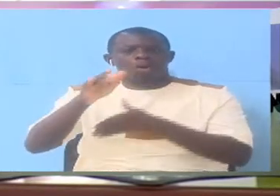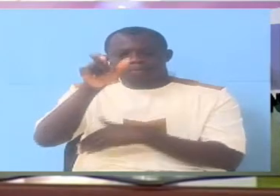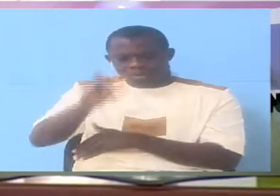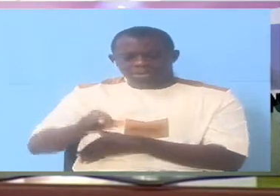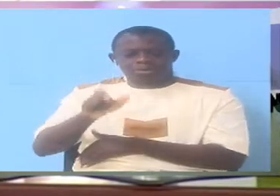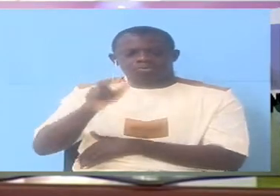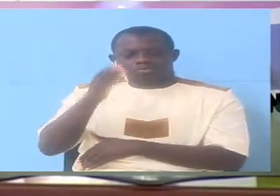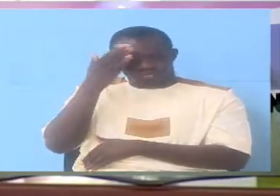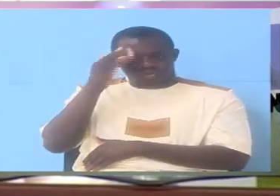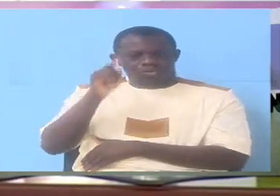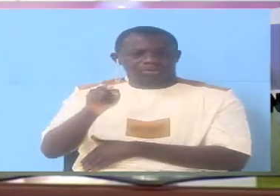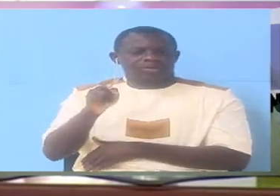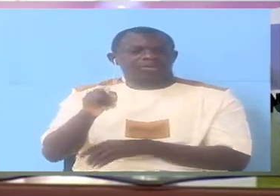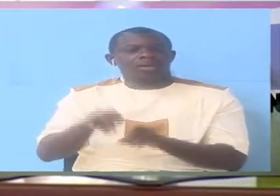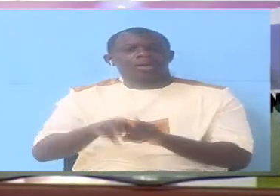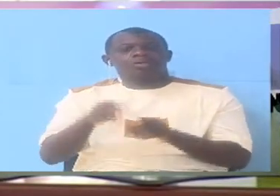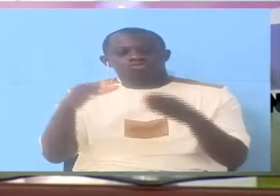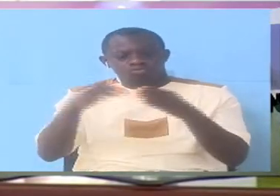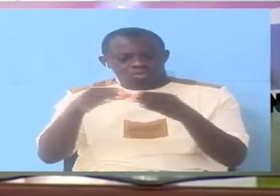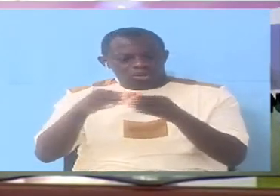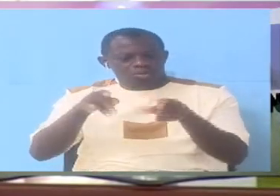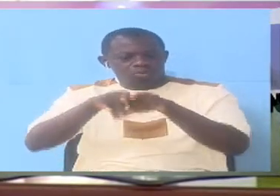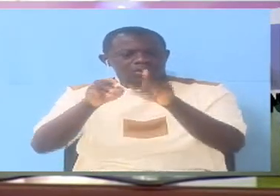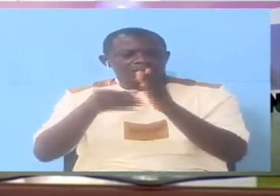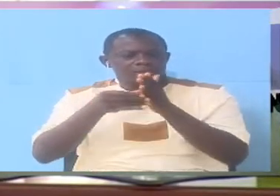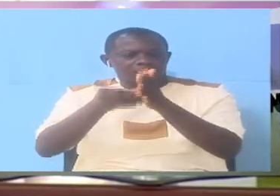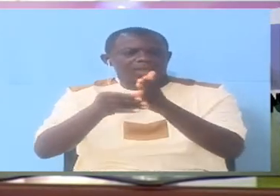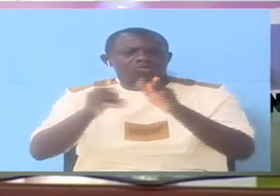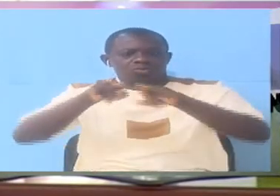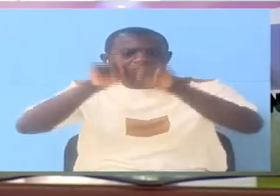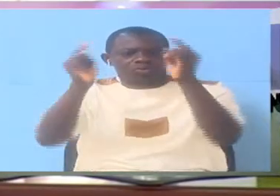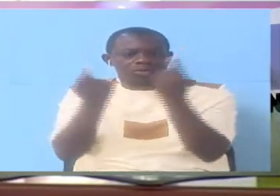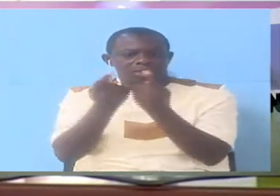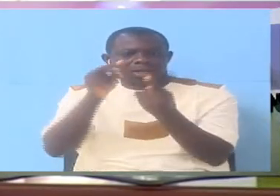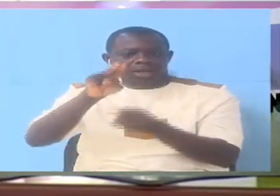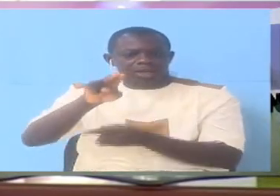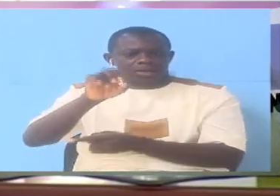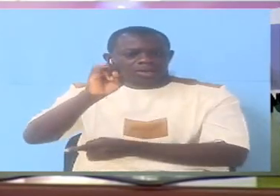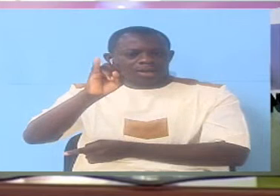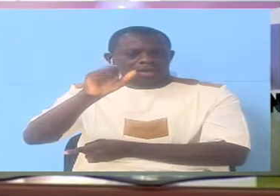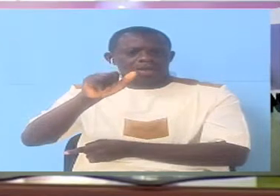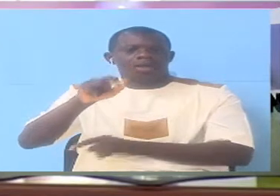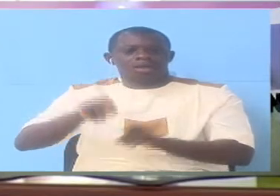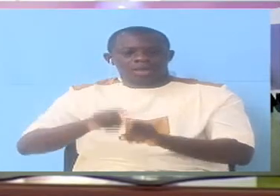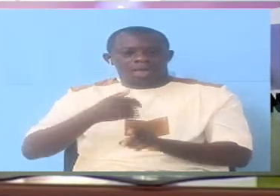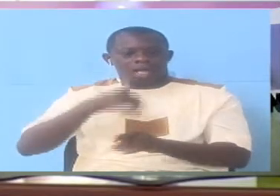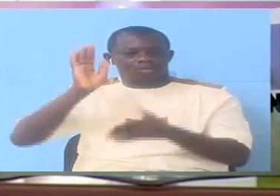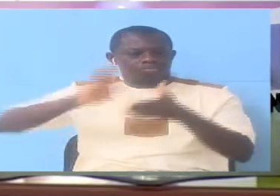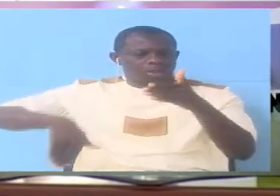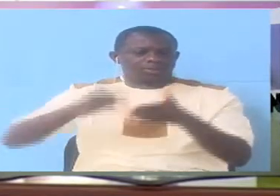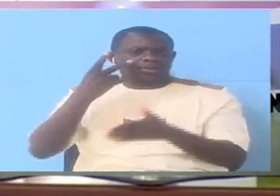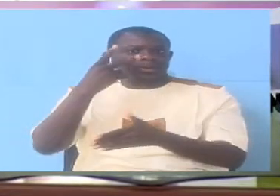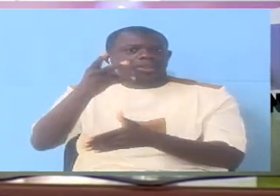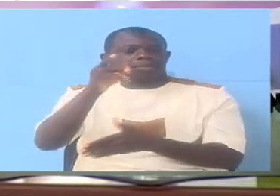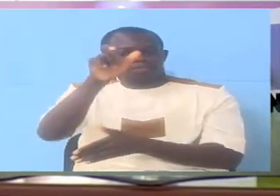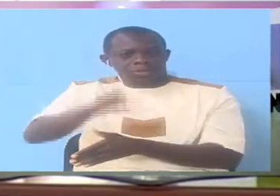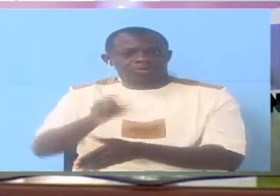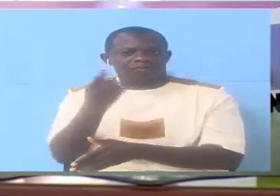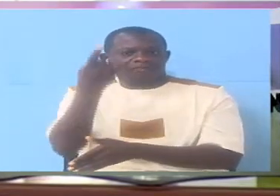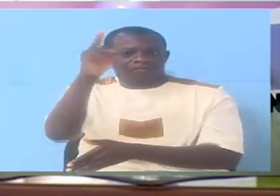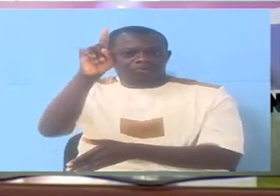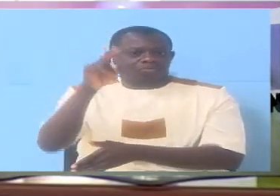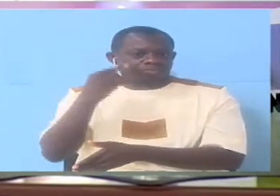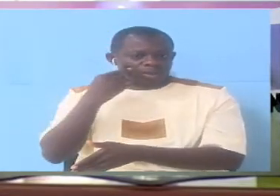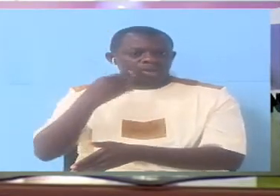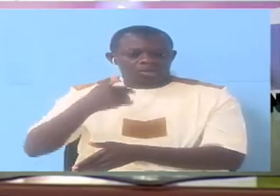baax. And was with the DG NIA. te mu ngi àndoon ak DG bu NIA. I last saw him the first day I visited